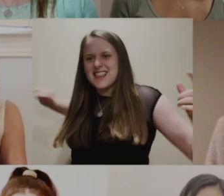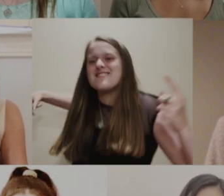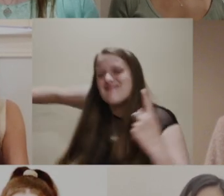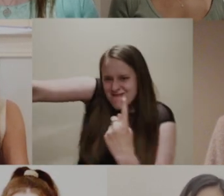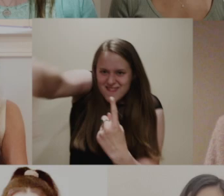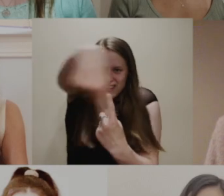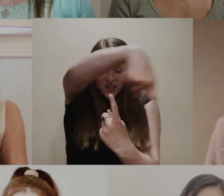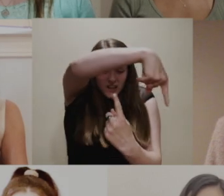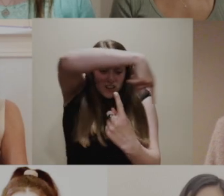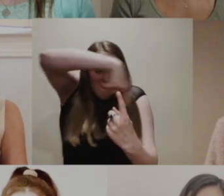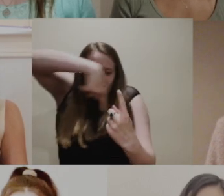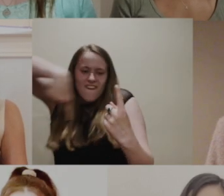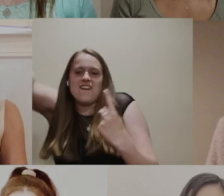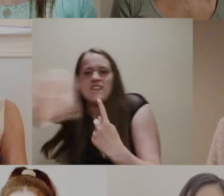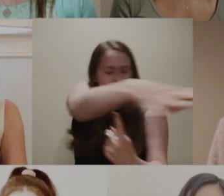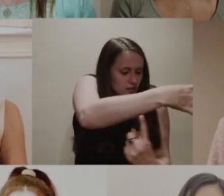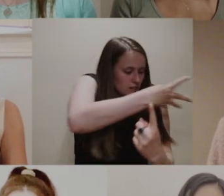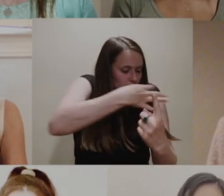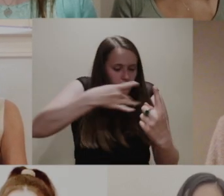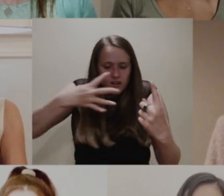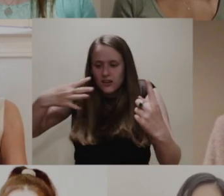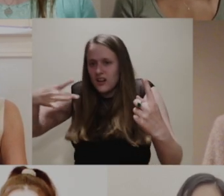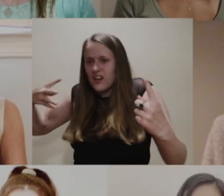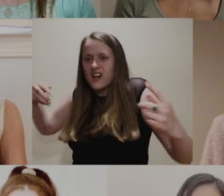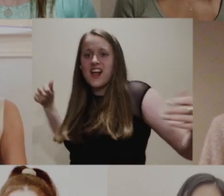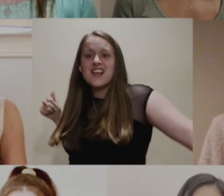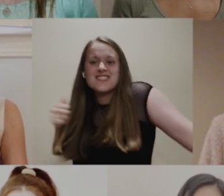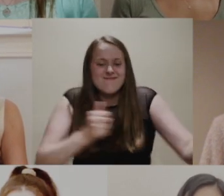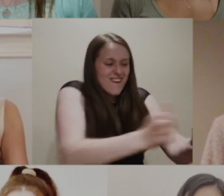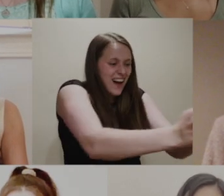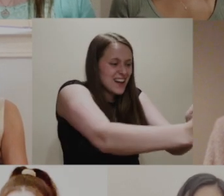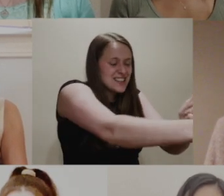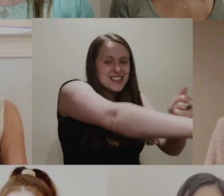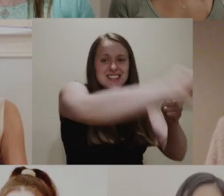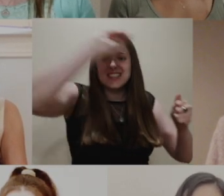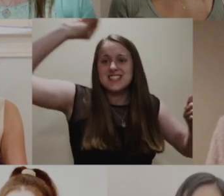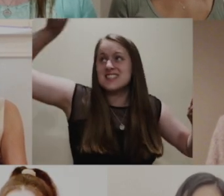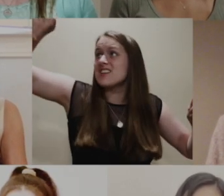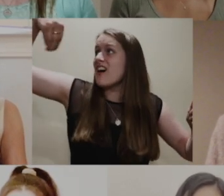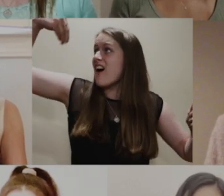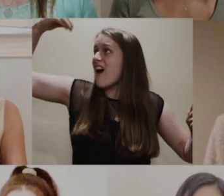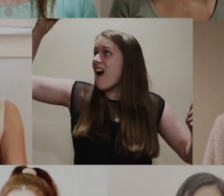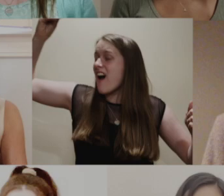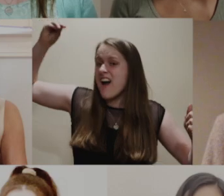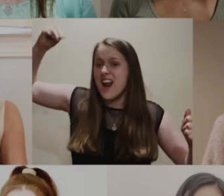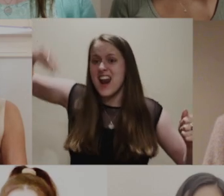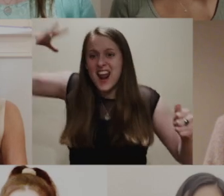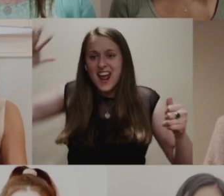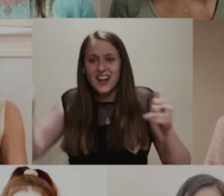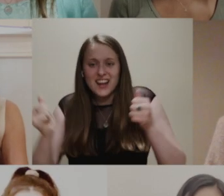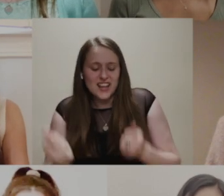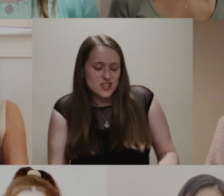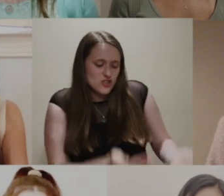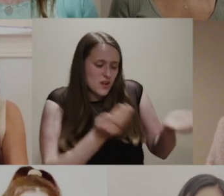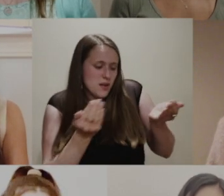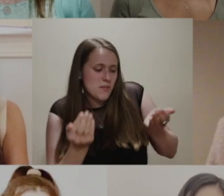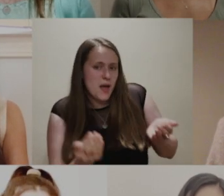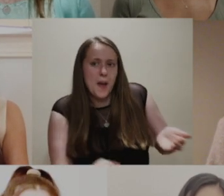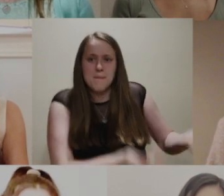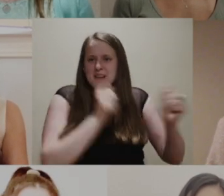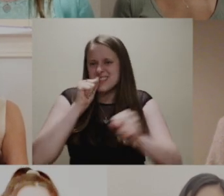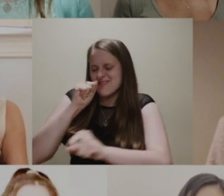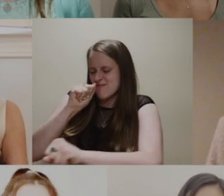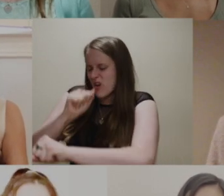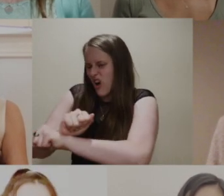Like a storm that pulled from orbit As it passes the sun Like a